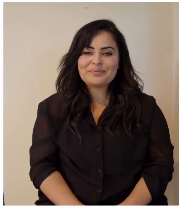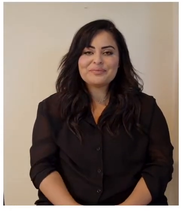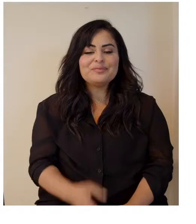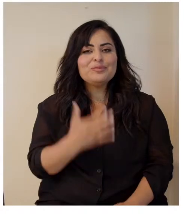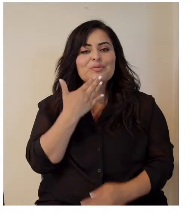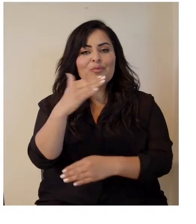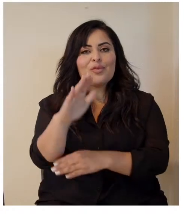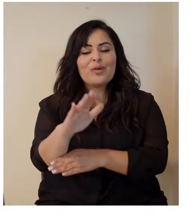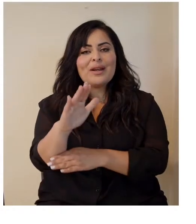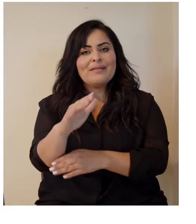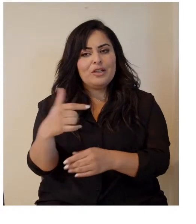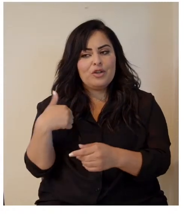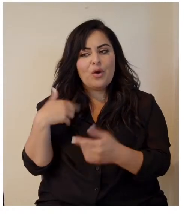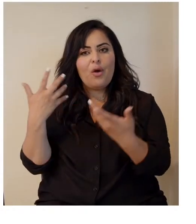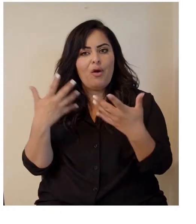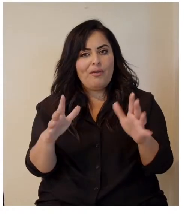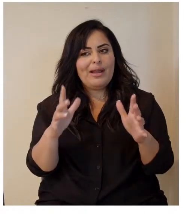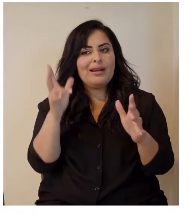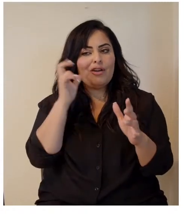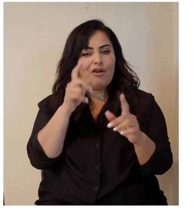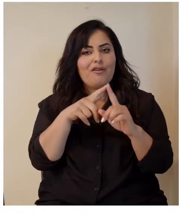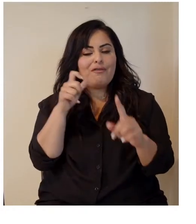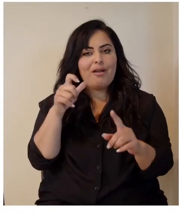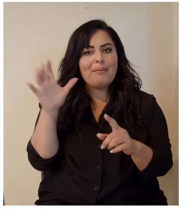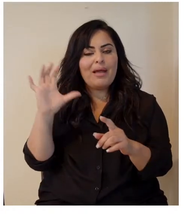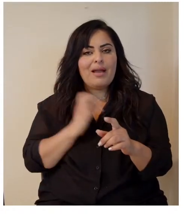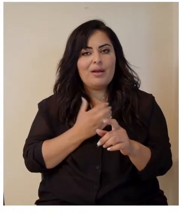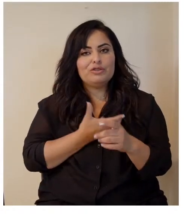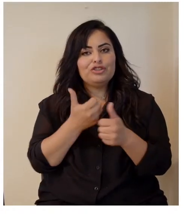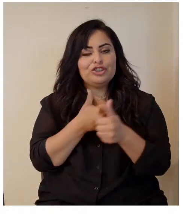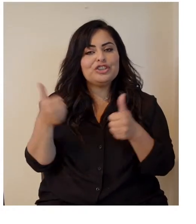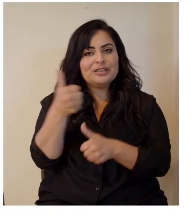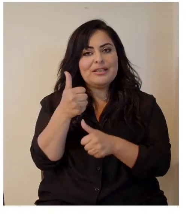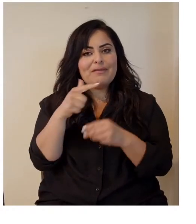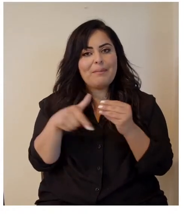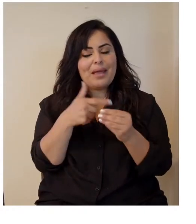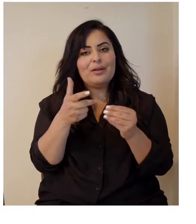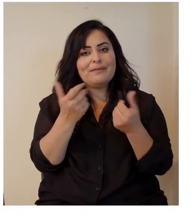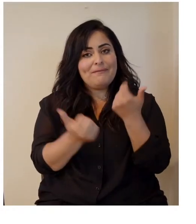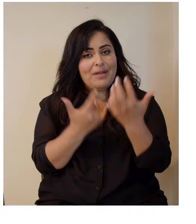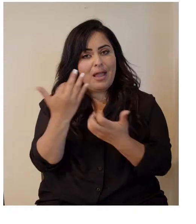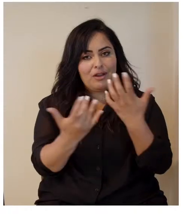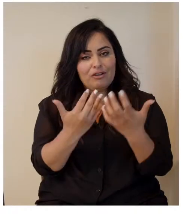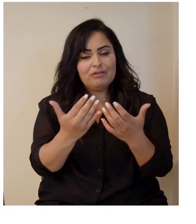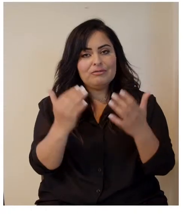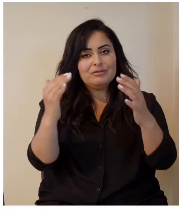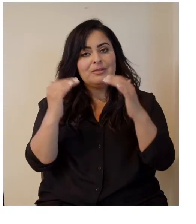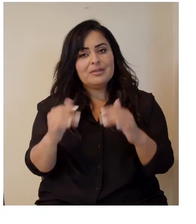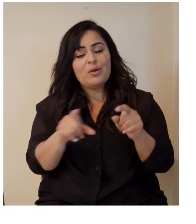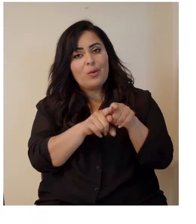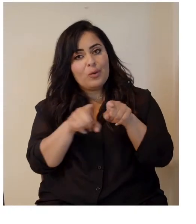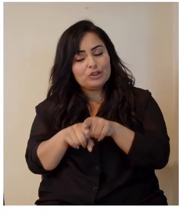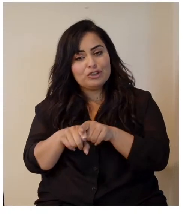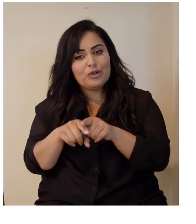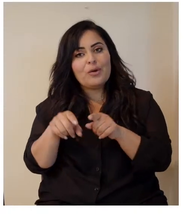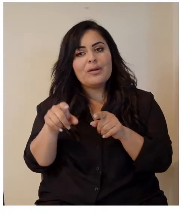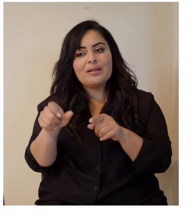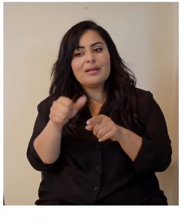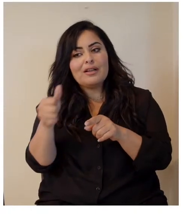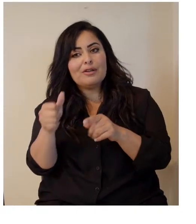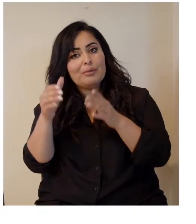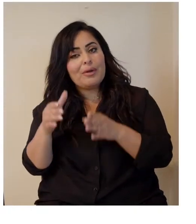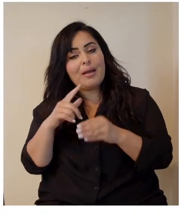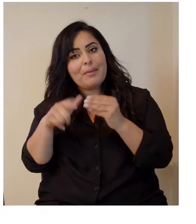Good afternoon. You've heard from our operations section chief when it comes to the overall status of the fire, and you've heard from our IMET when it comes to